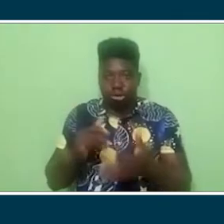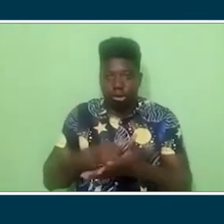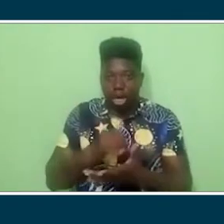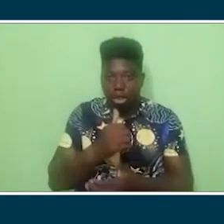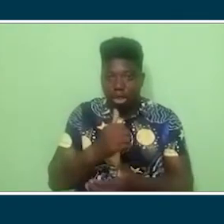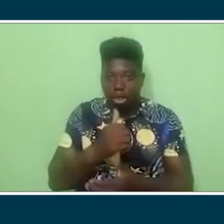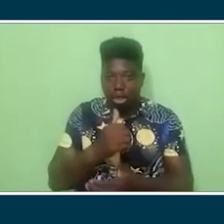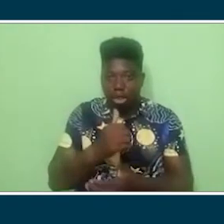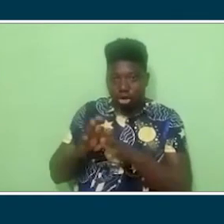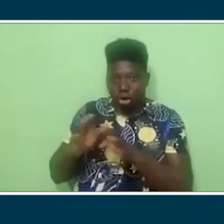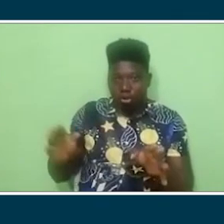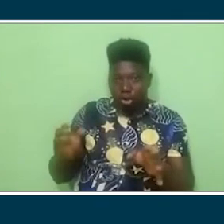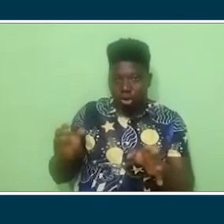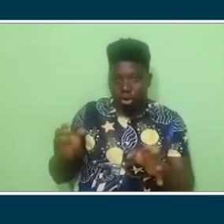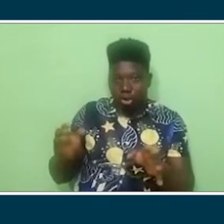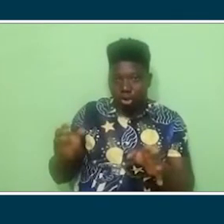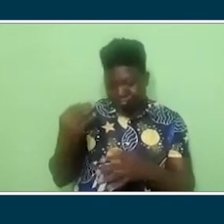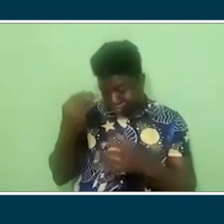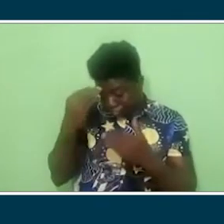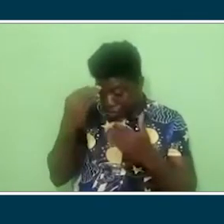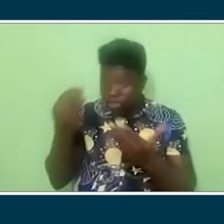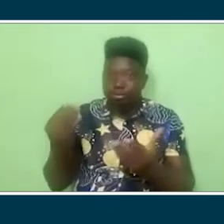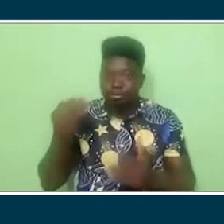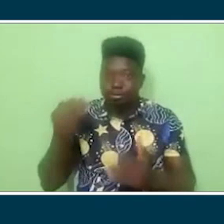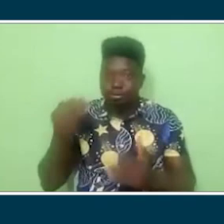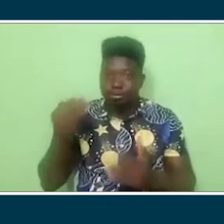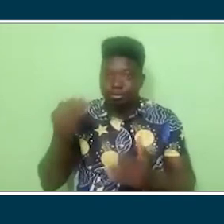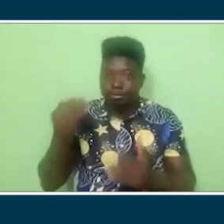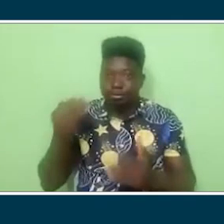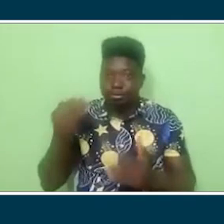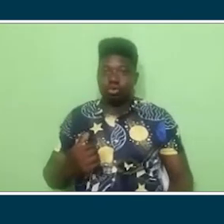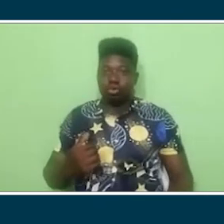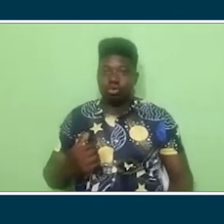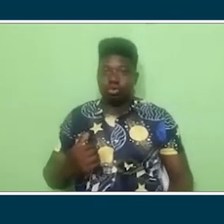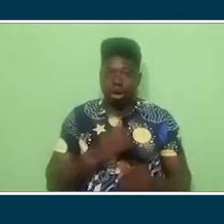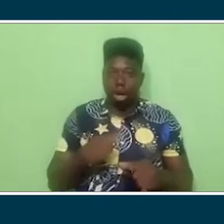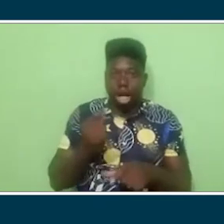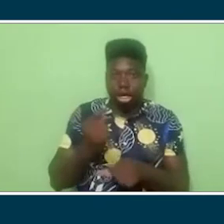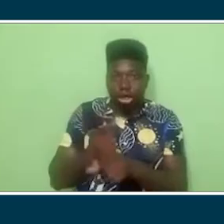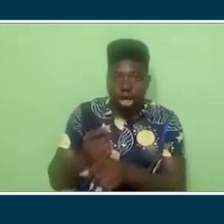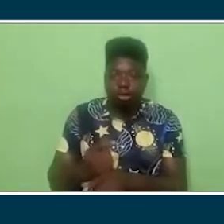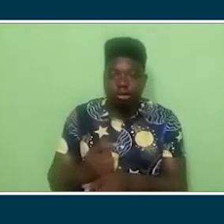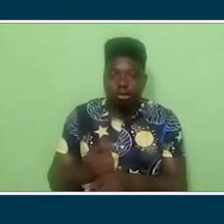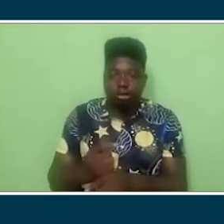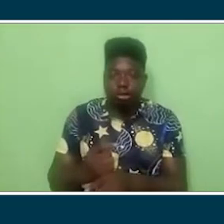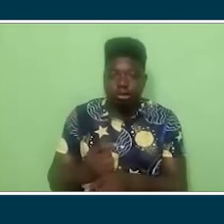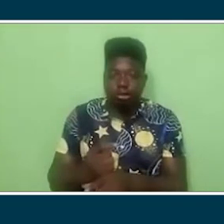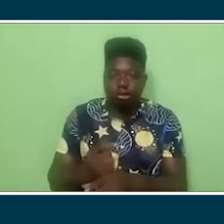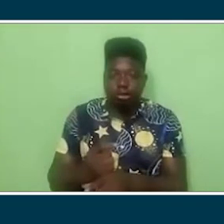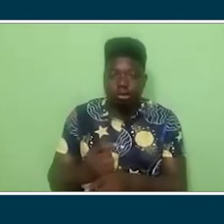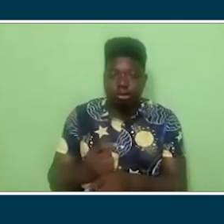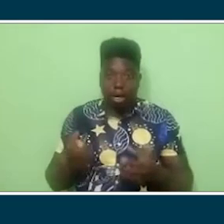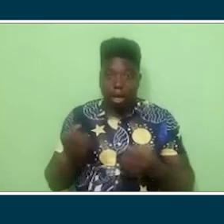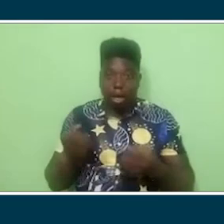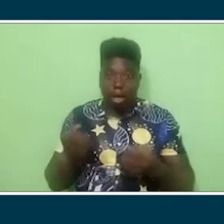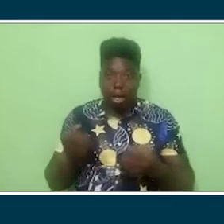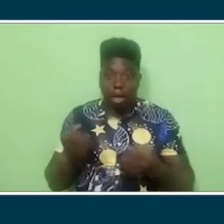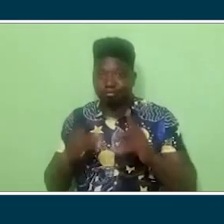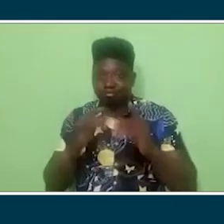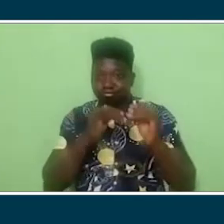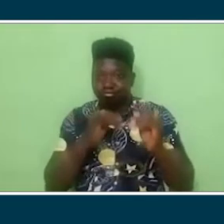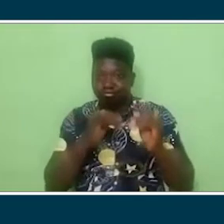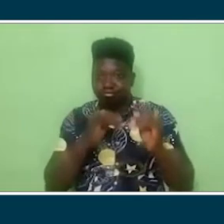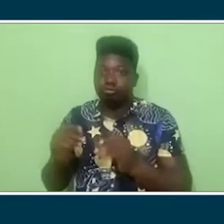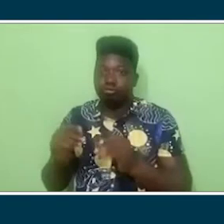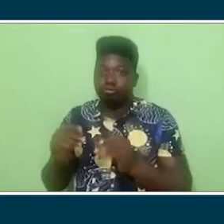just find, the 10 or 20 or 15 or however many people, individual humans that